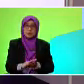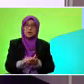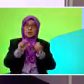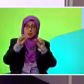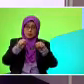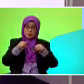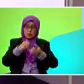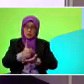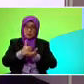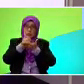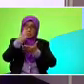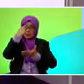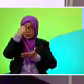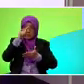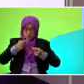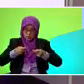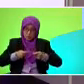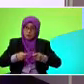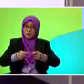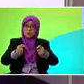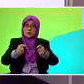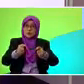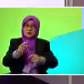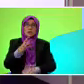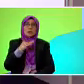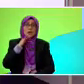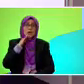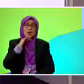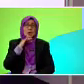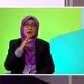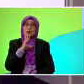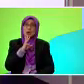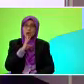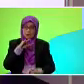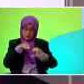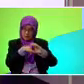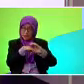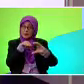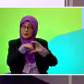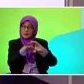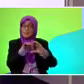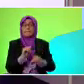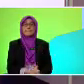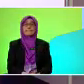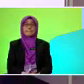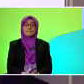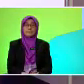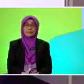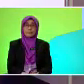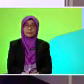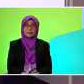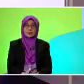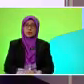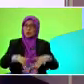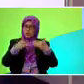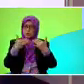plants. Okay. All right. So enough about the uses. Now, let's explore what are the